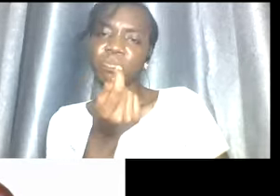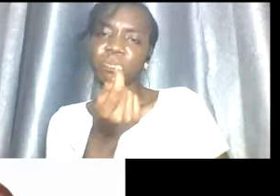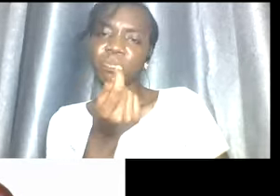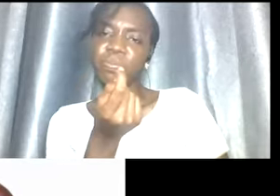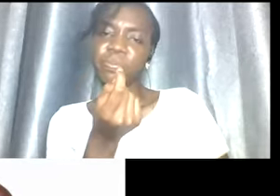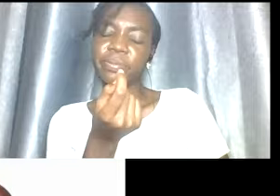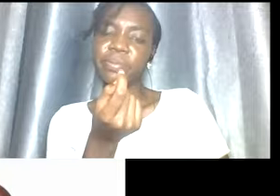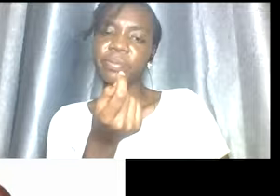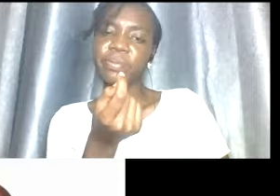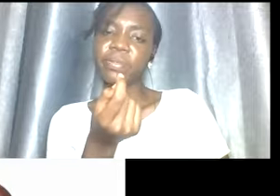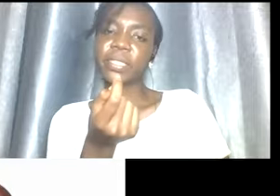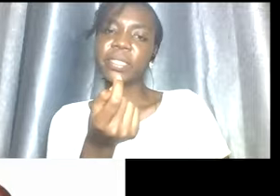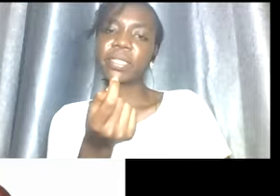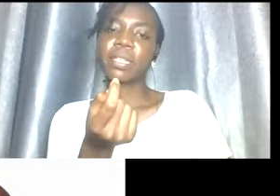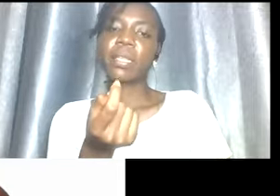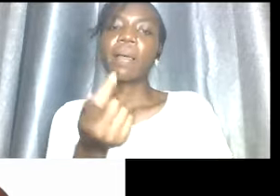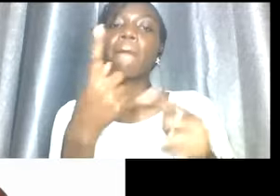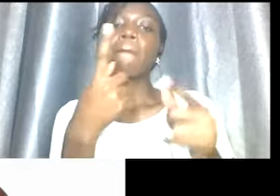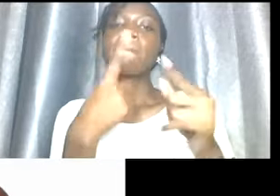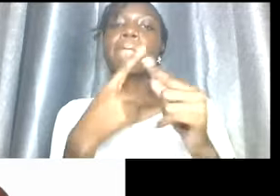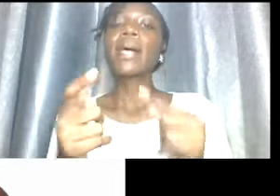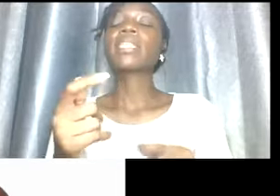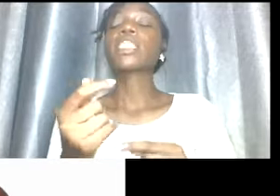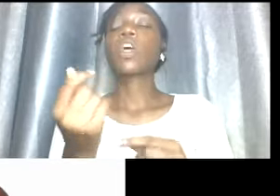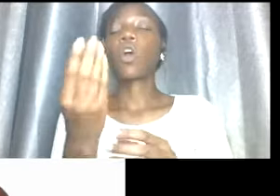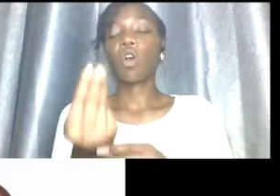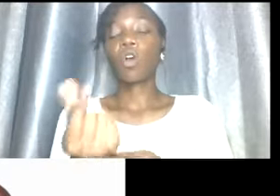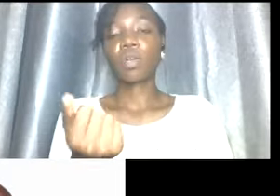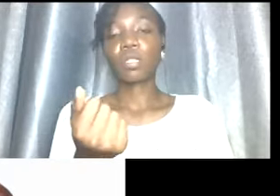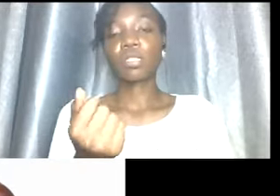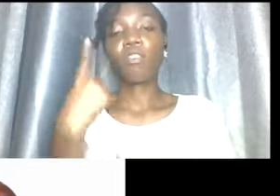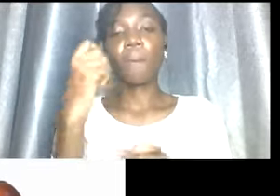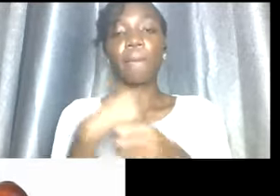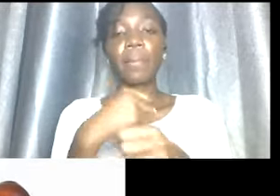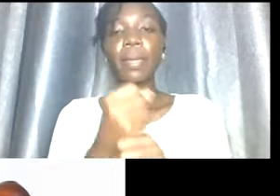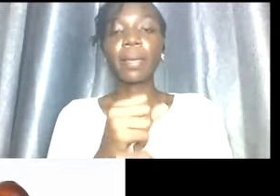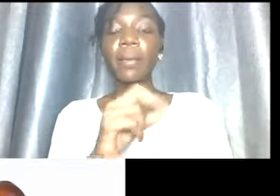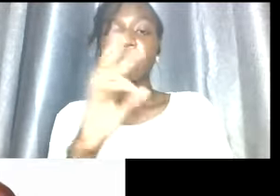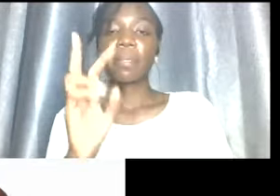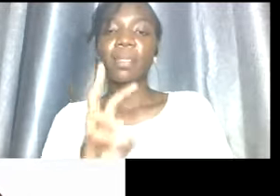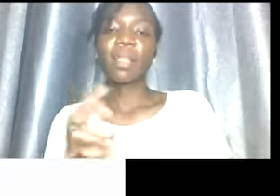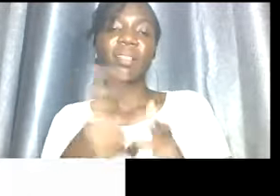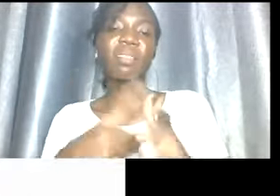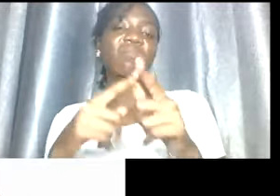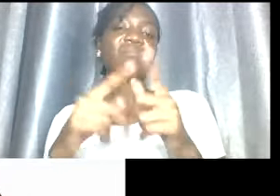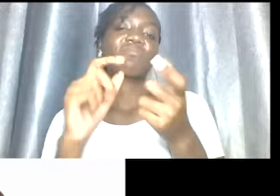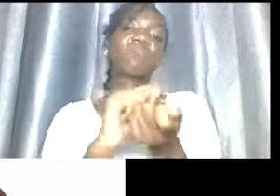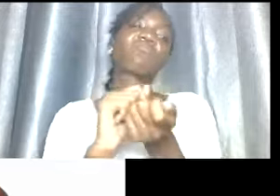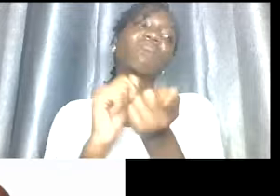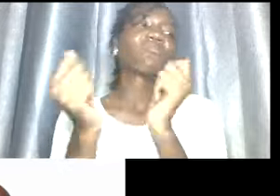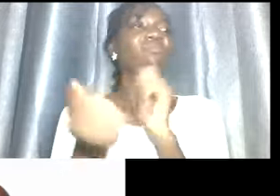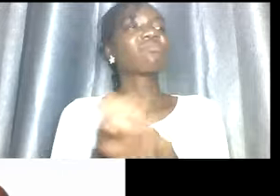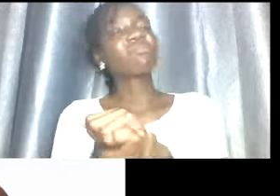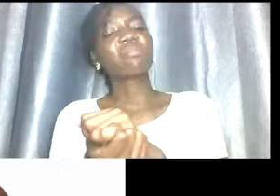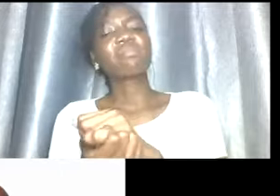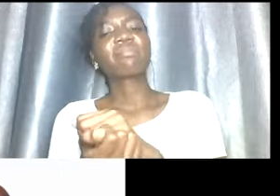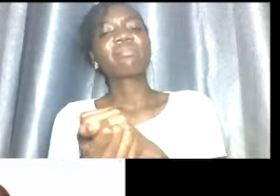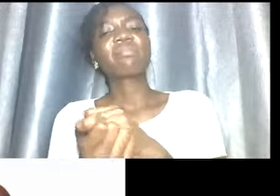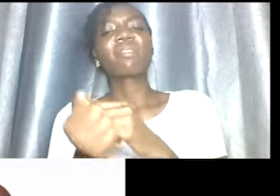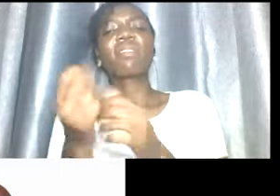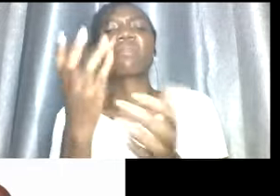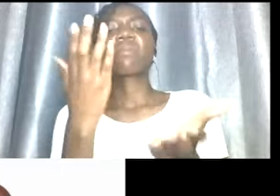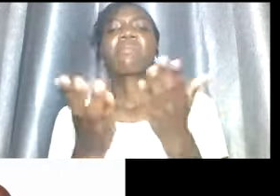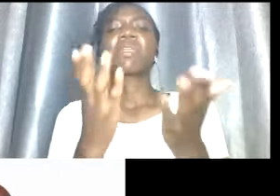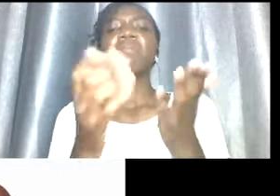but the cost of making a pizza and your turnover may not happen in